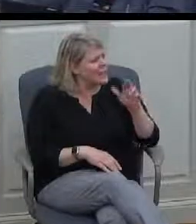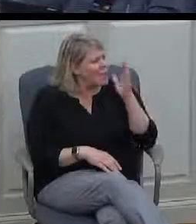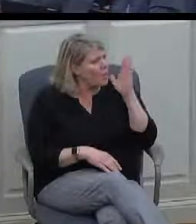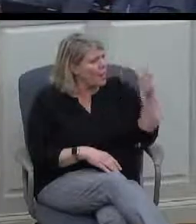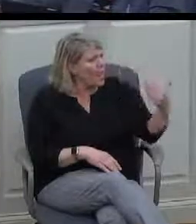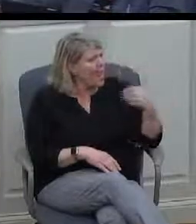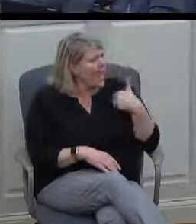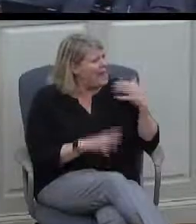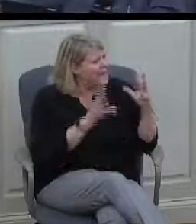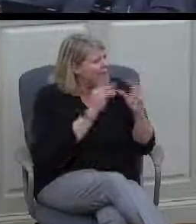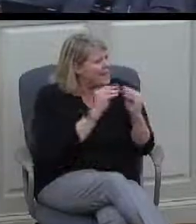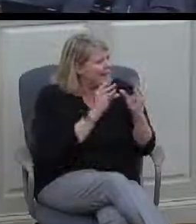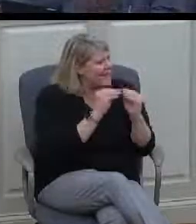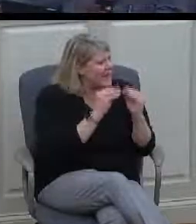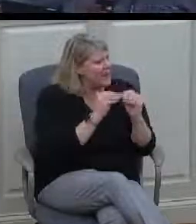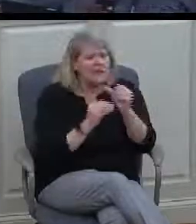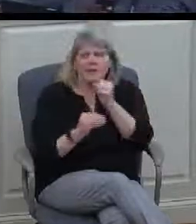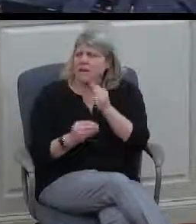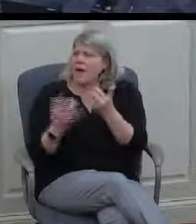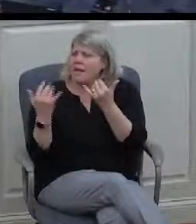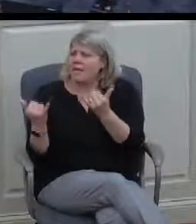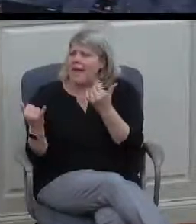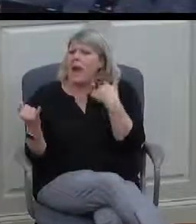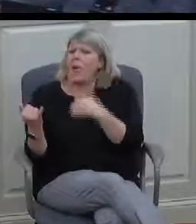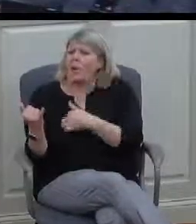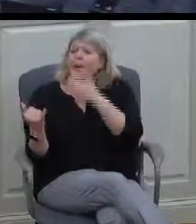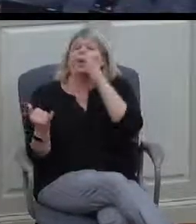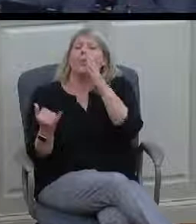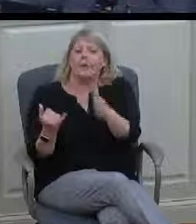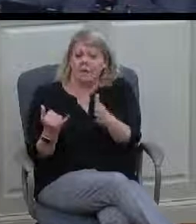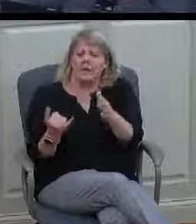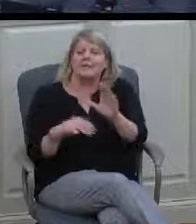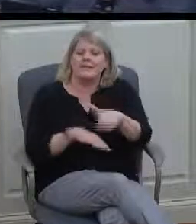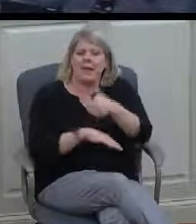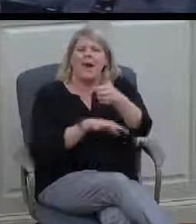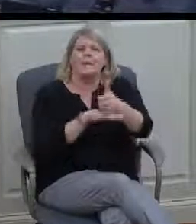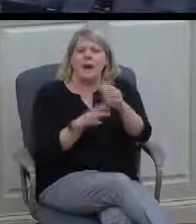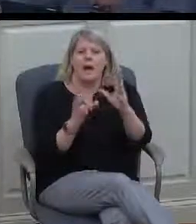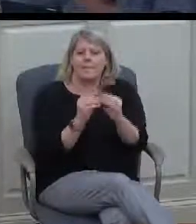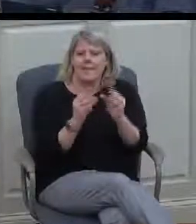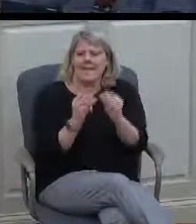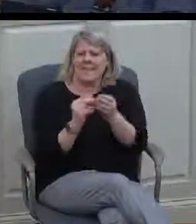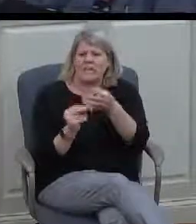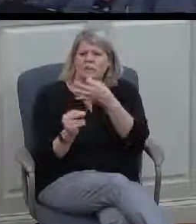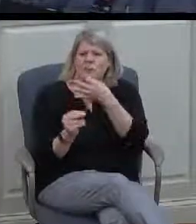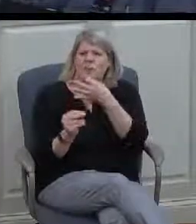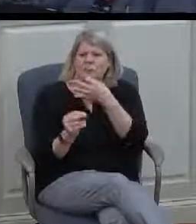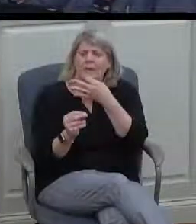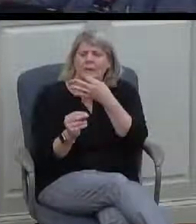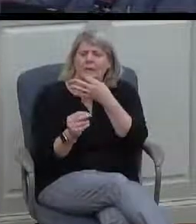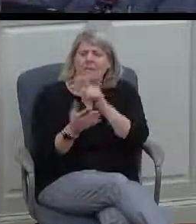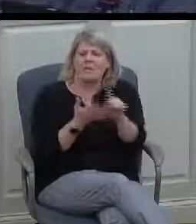with the community? Not right now. We will be Okay. scheduling a meeting with some of the folks involved, That'll be great. yeah, in the next Thanks couple for the weeks. update.